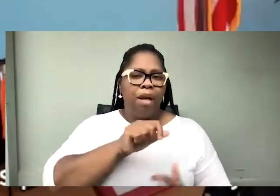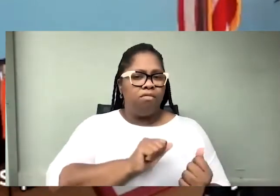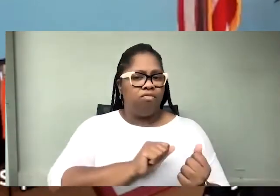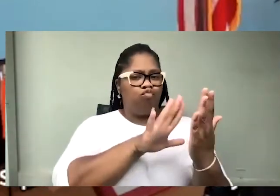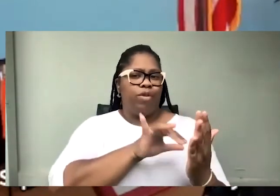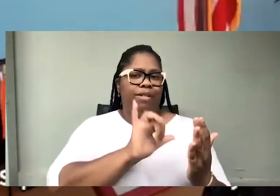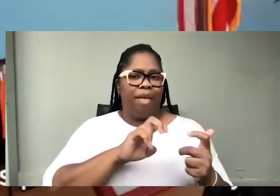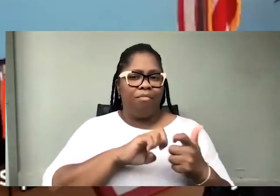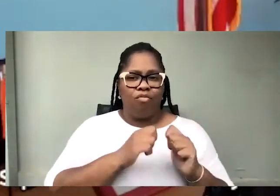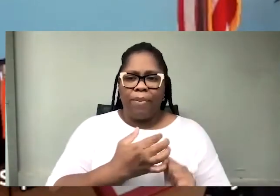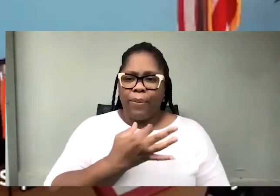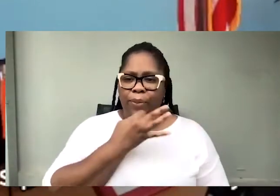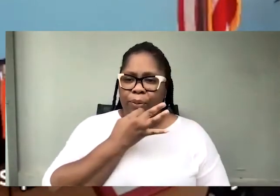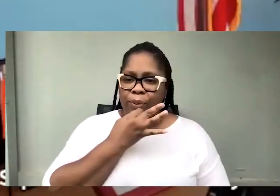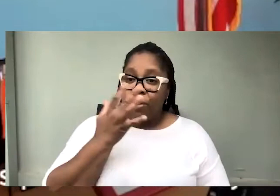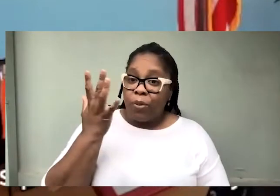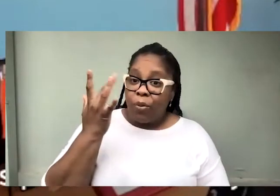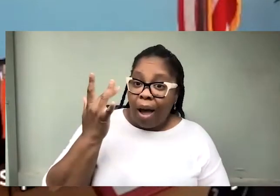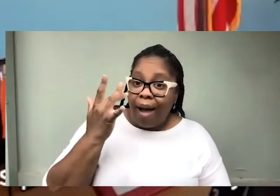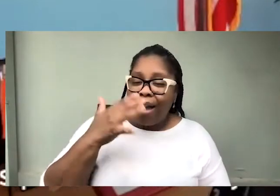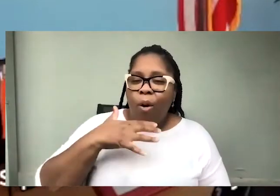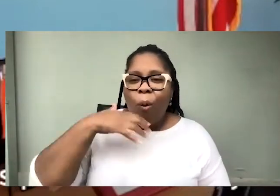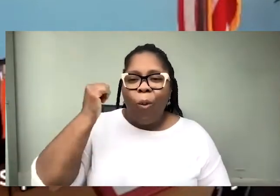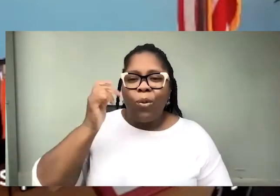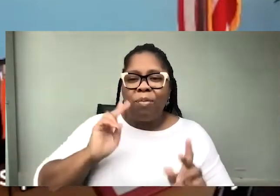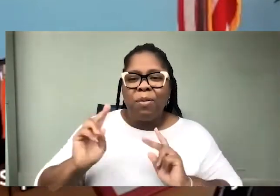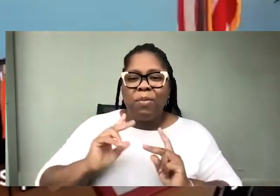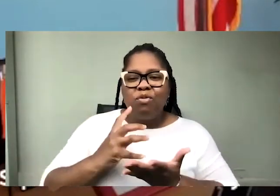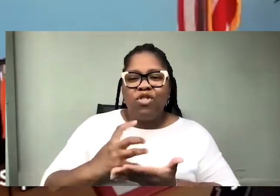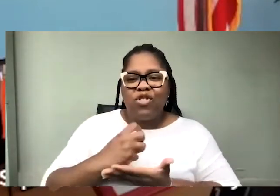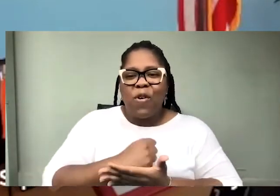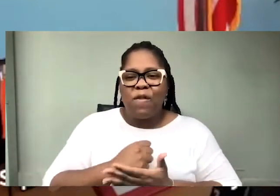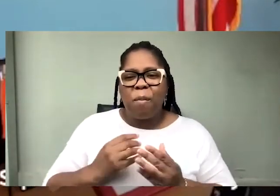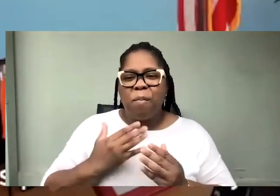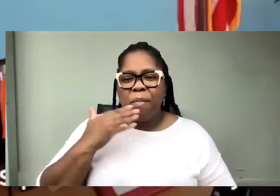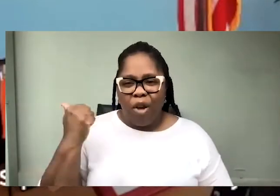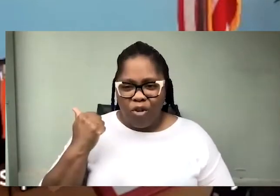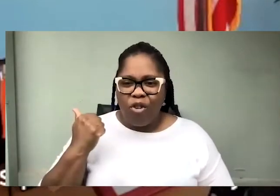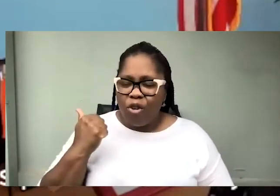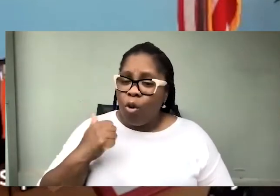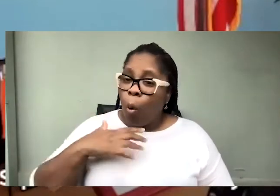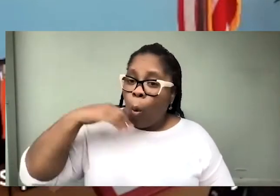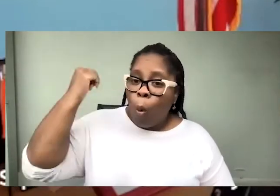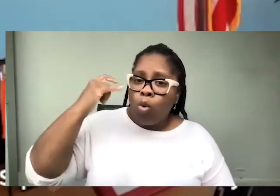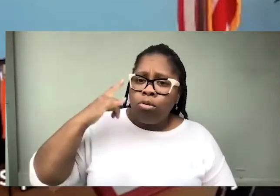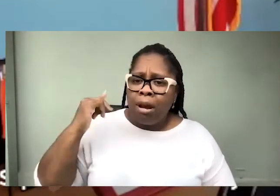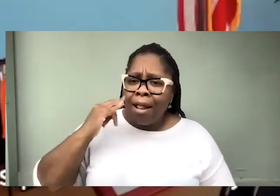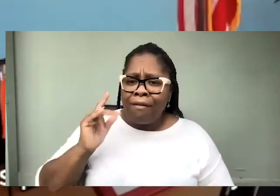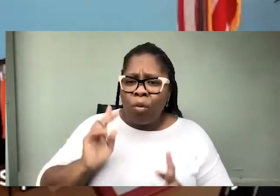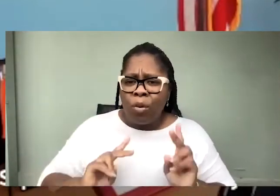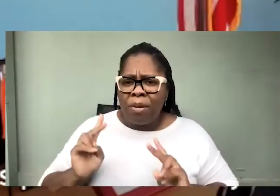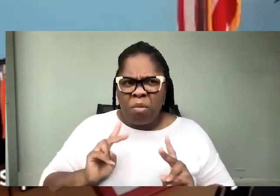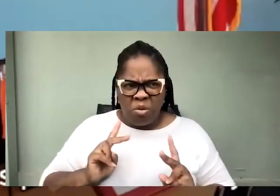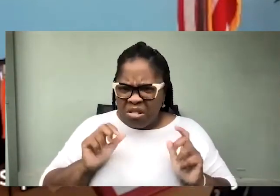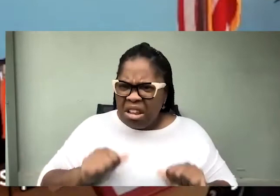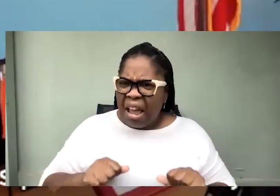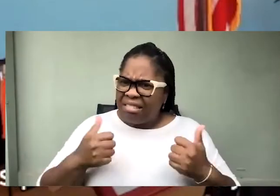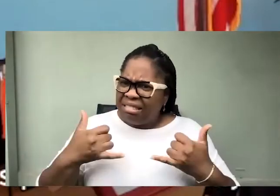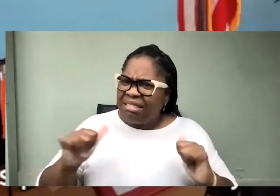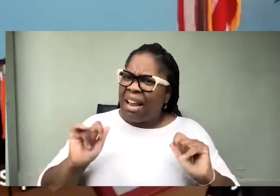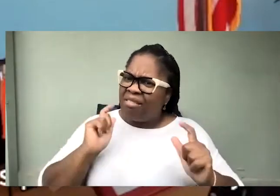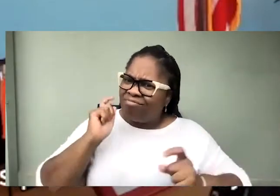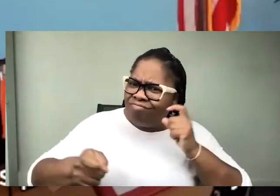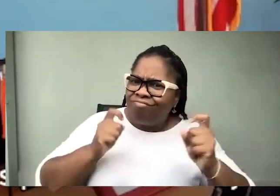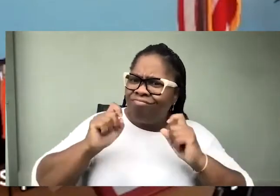because our older residents deserve more. Older Californians have much to contribute to our society and to